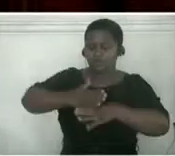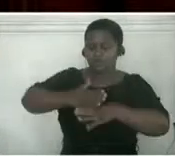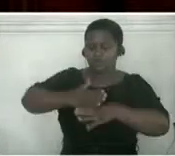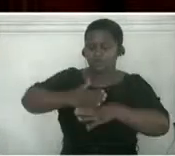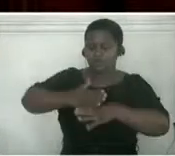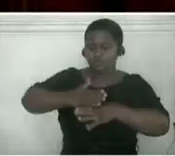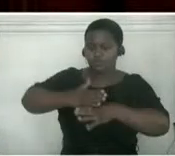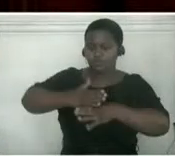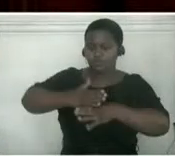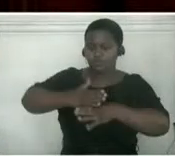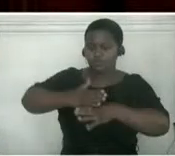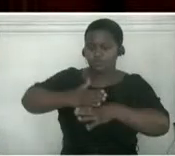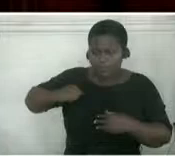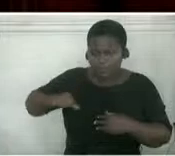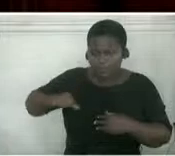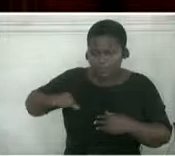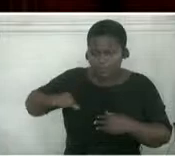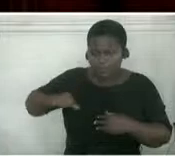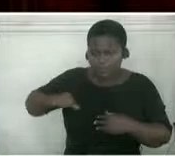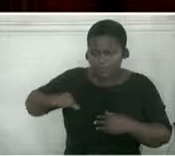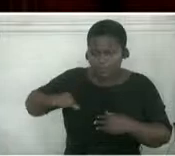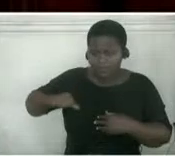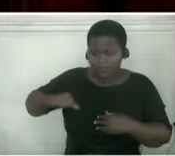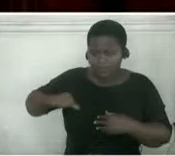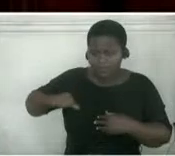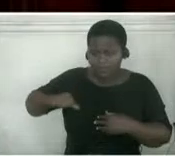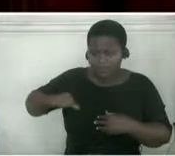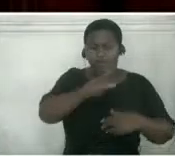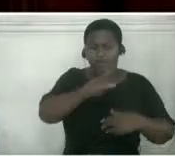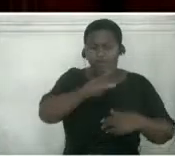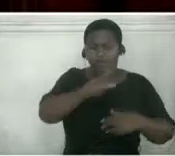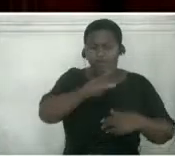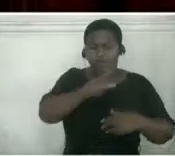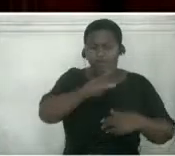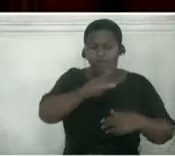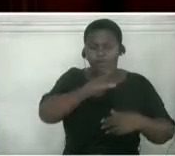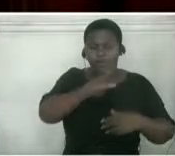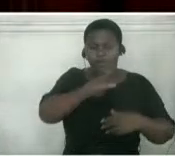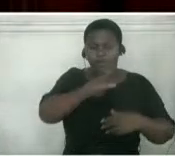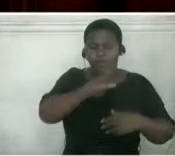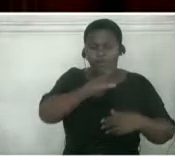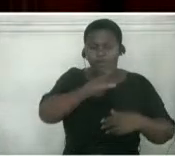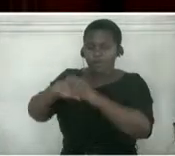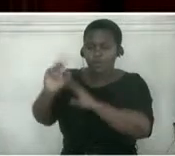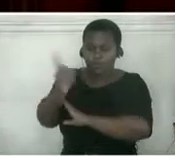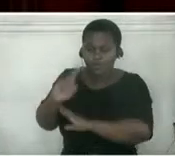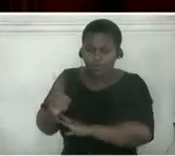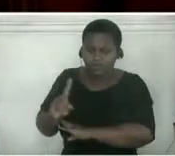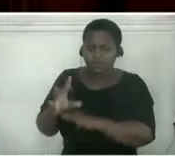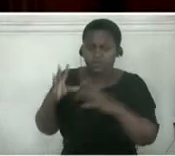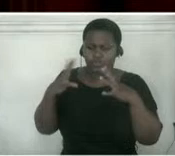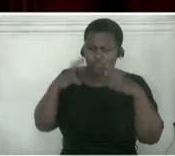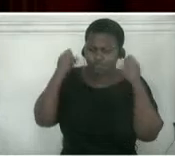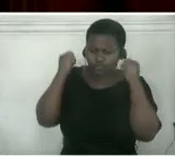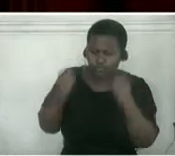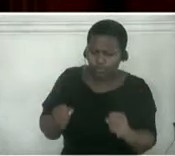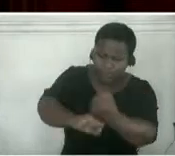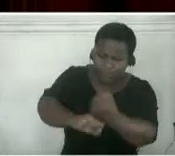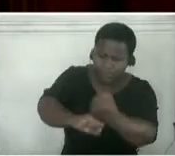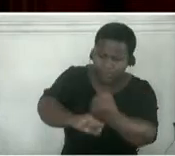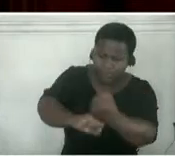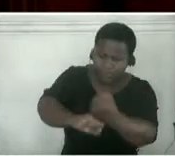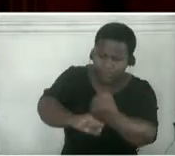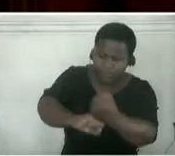to address long persistent decay. This will include allocating a strong technical